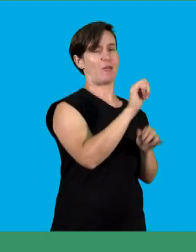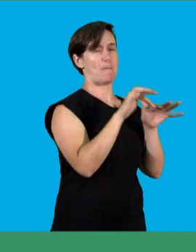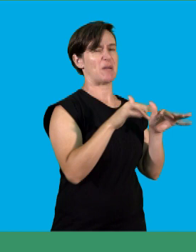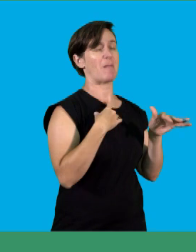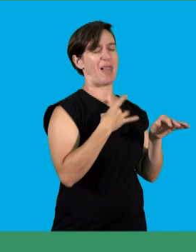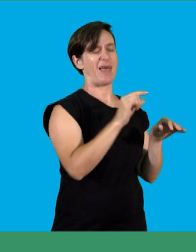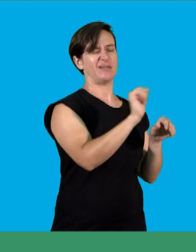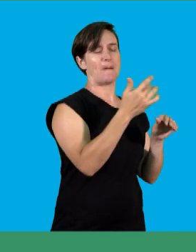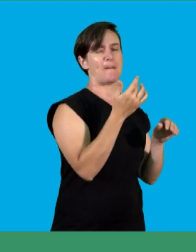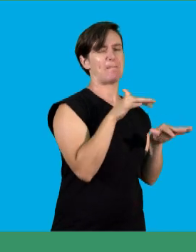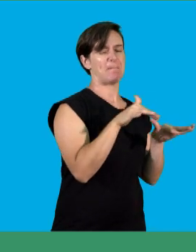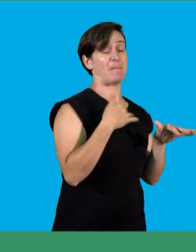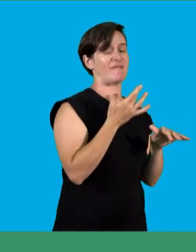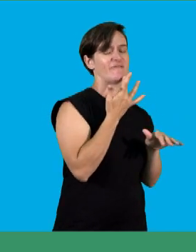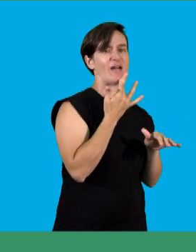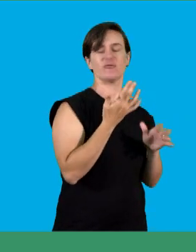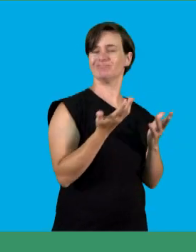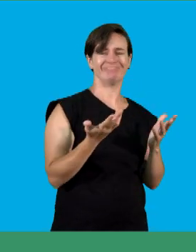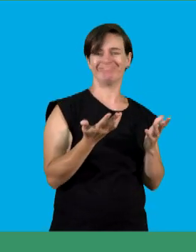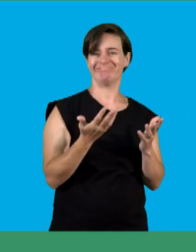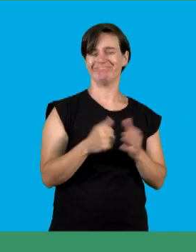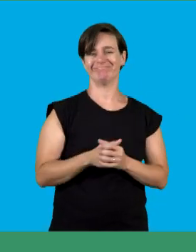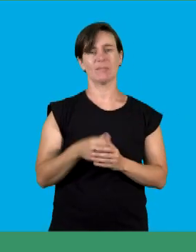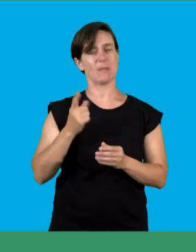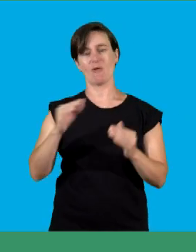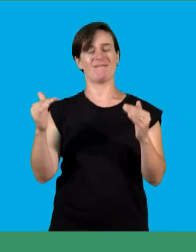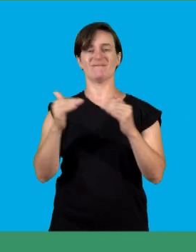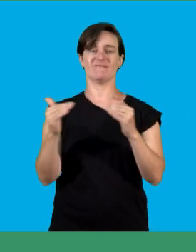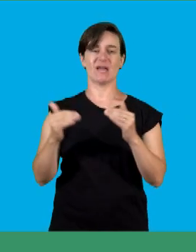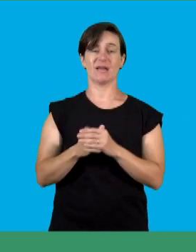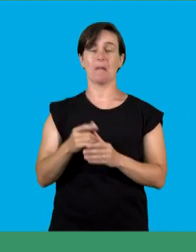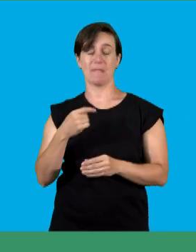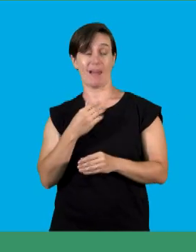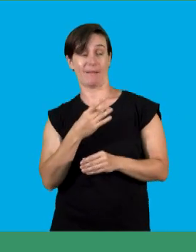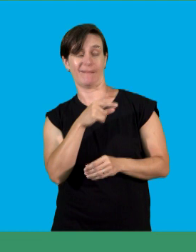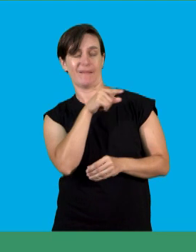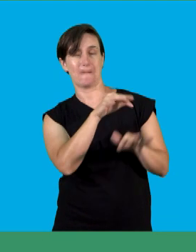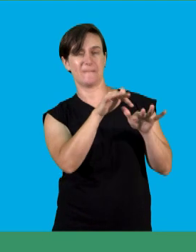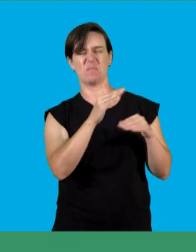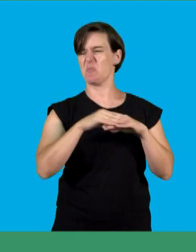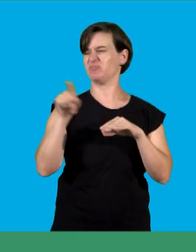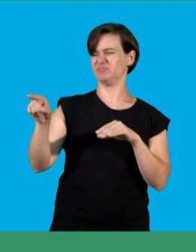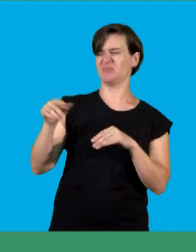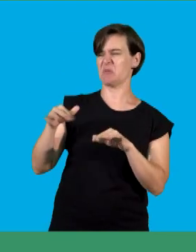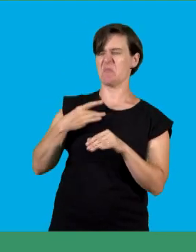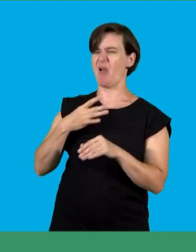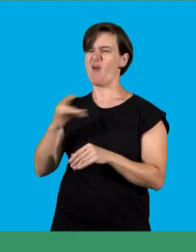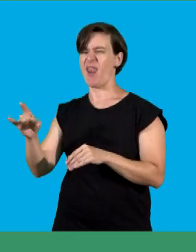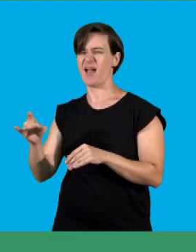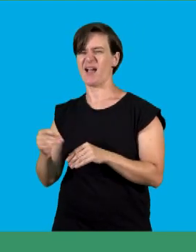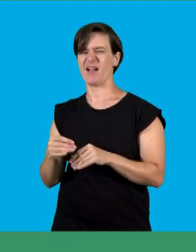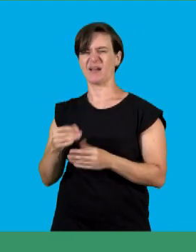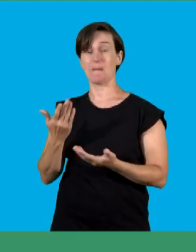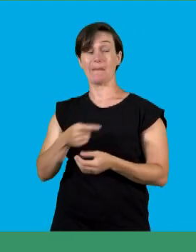subjective. What does that mean? It is biased if, for example, it favors one side over another. Because it is